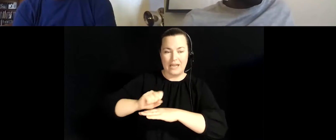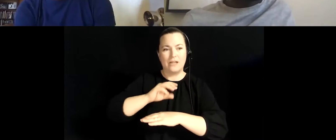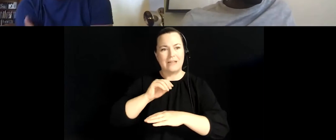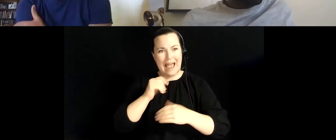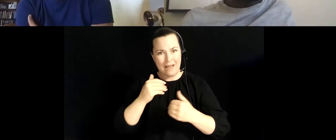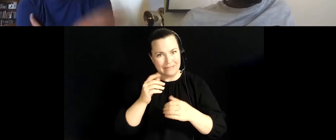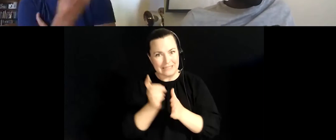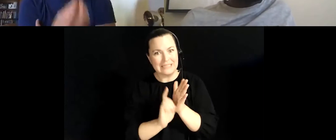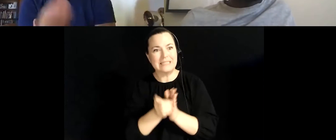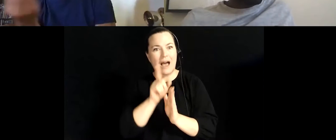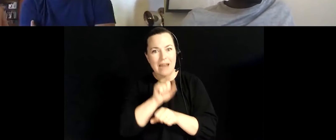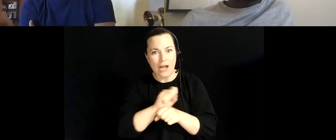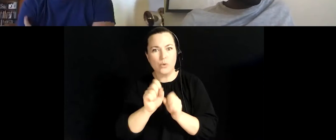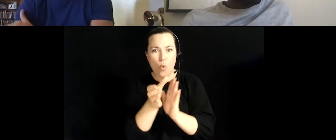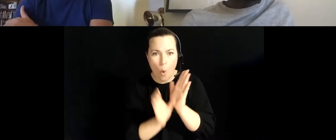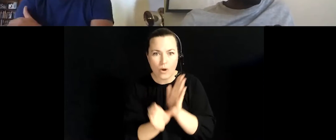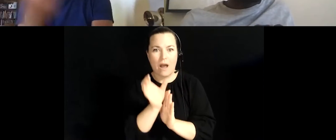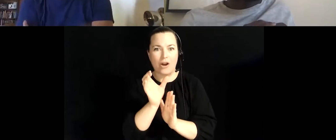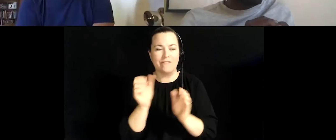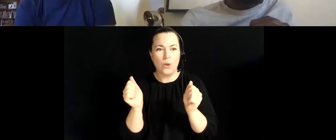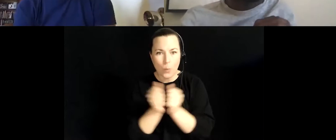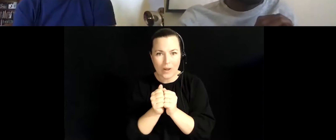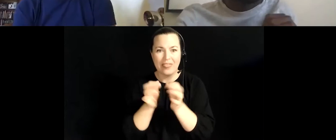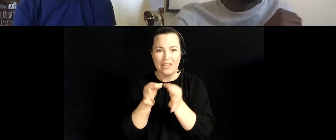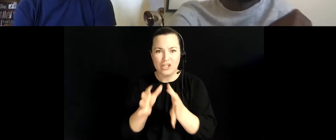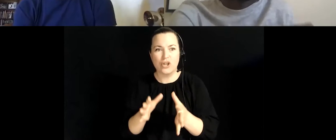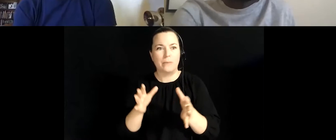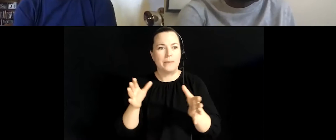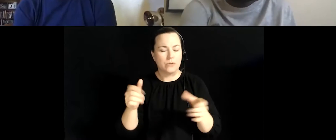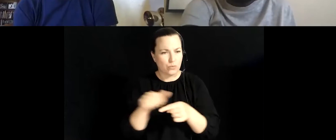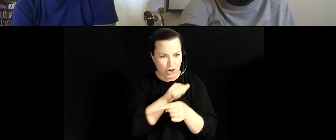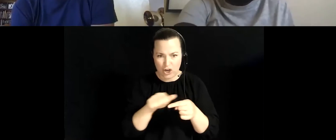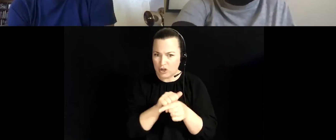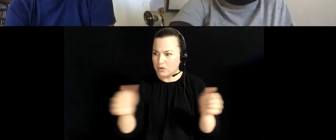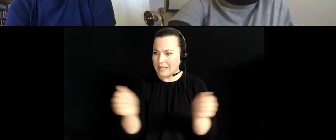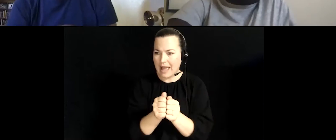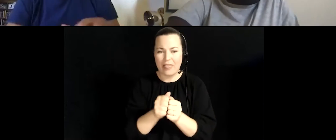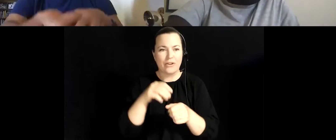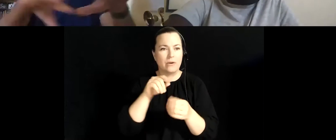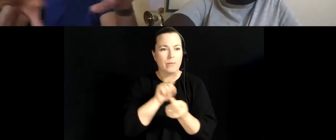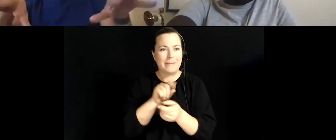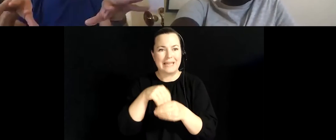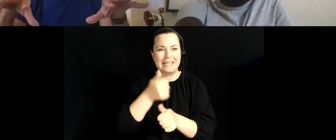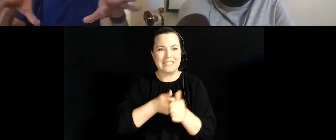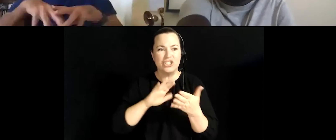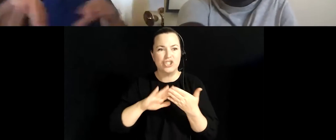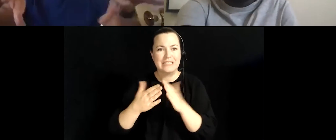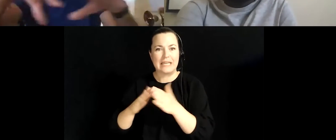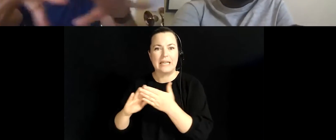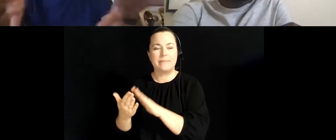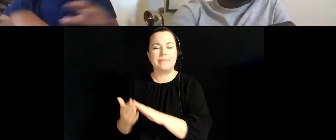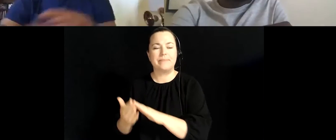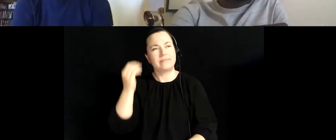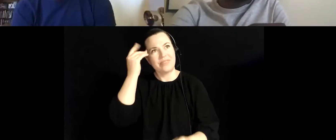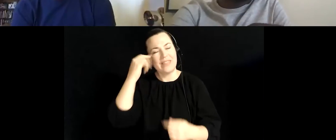language interpreters that we would meet and rehearse with in each city. And thinking about that, and seating that